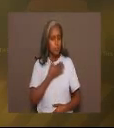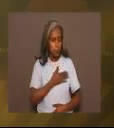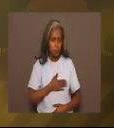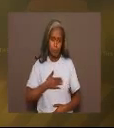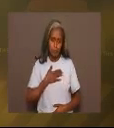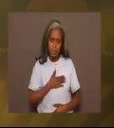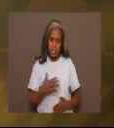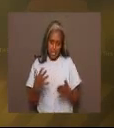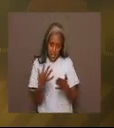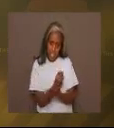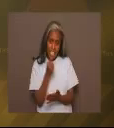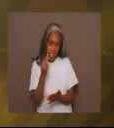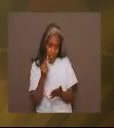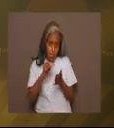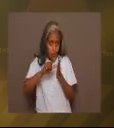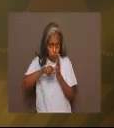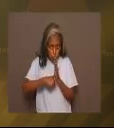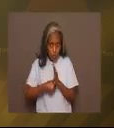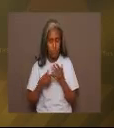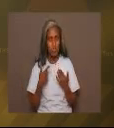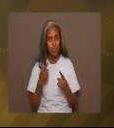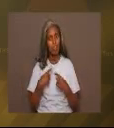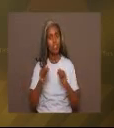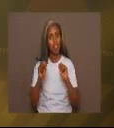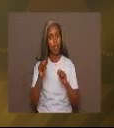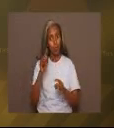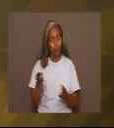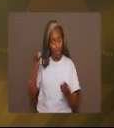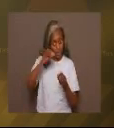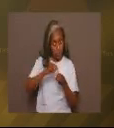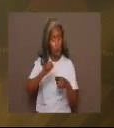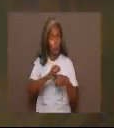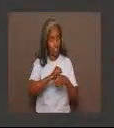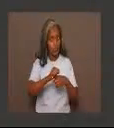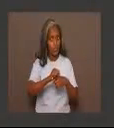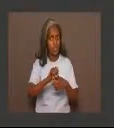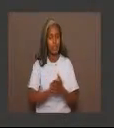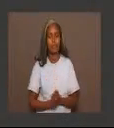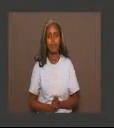please take a few moments to try one more activity.